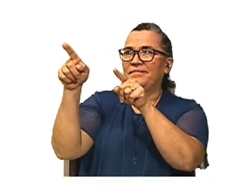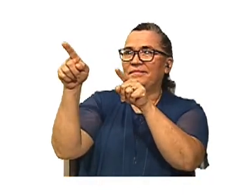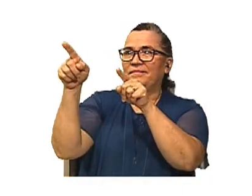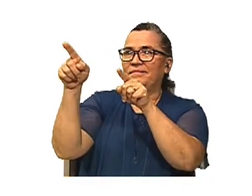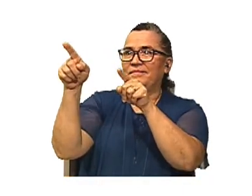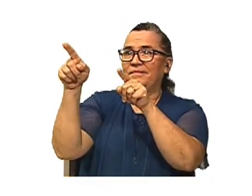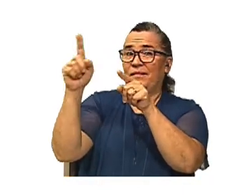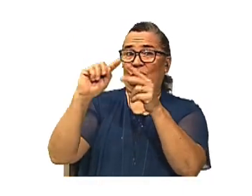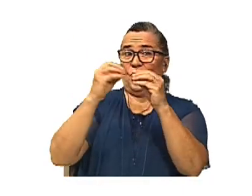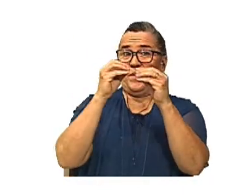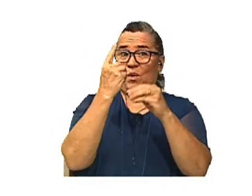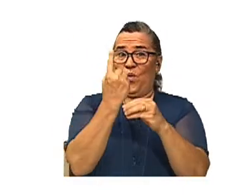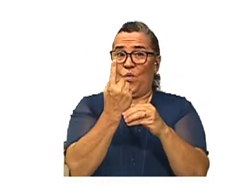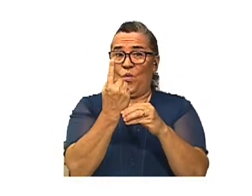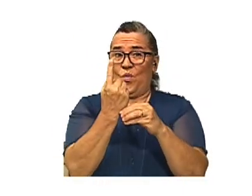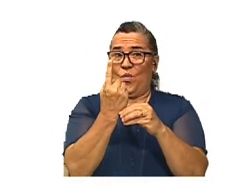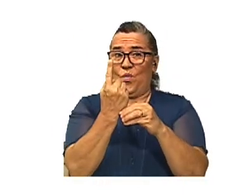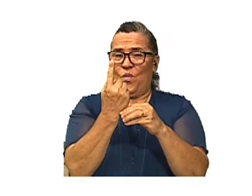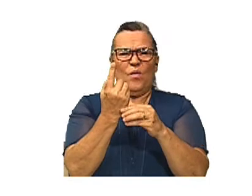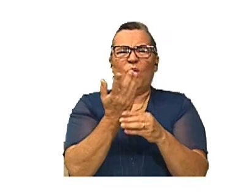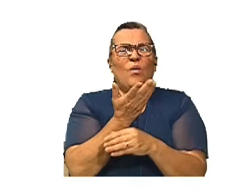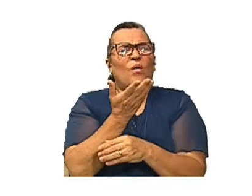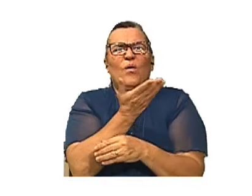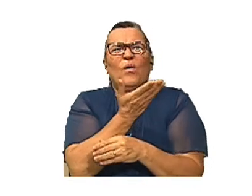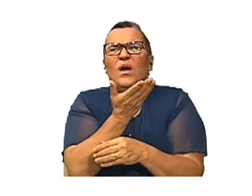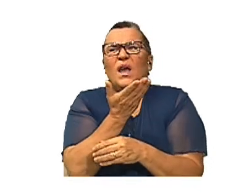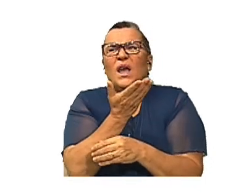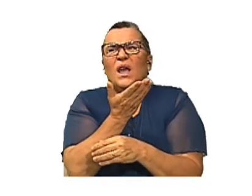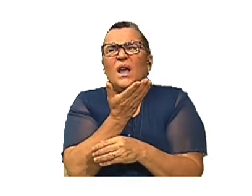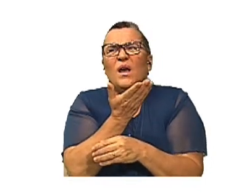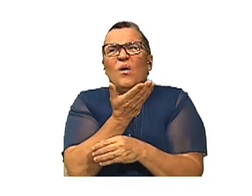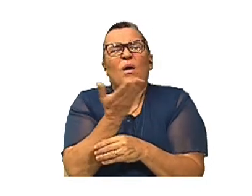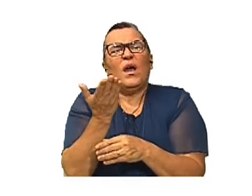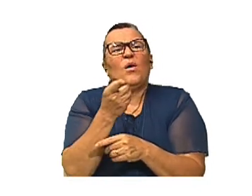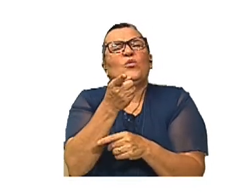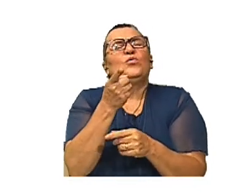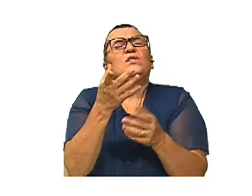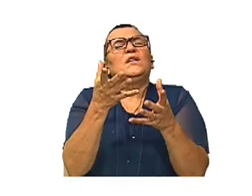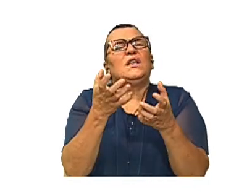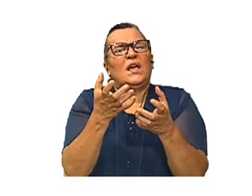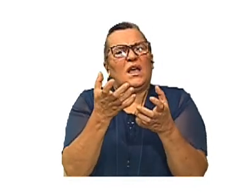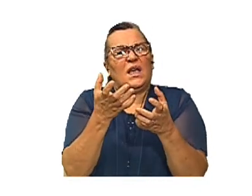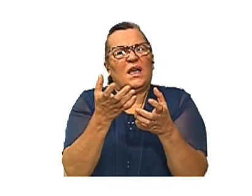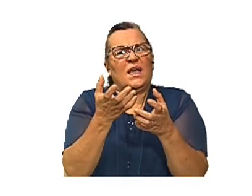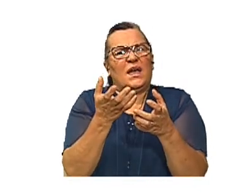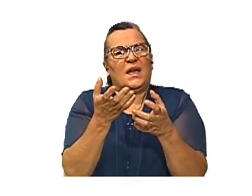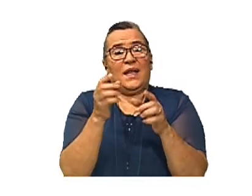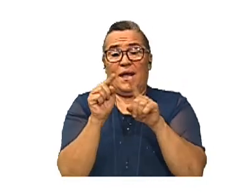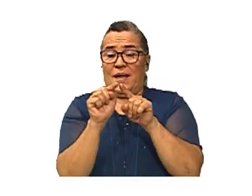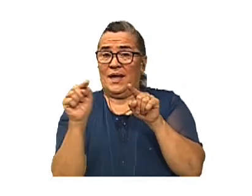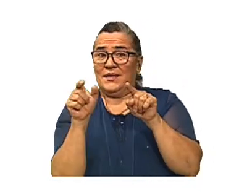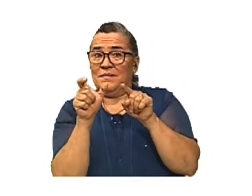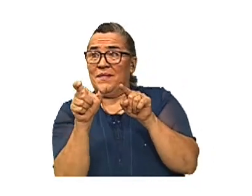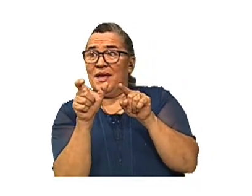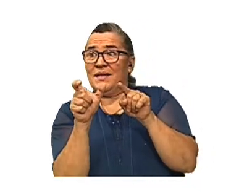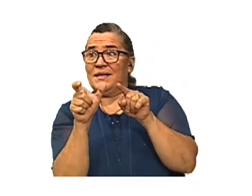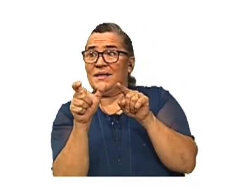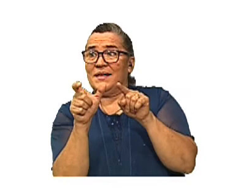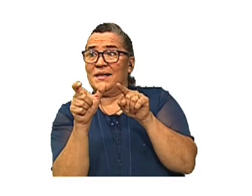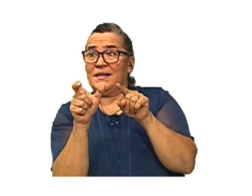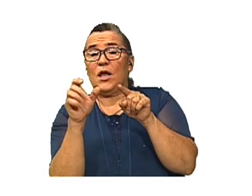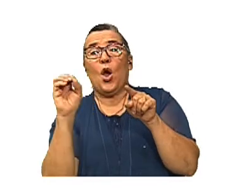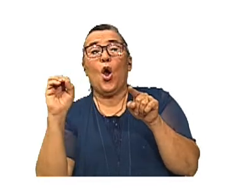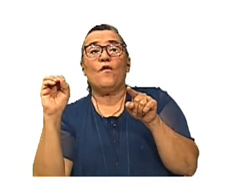Okay, number 1. What do you want to know? What space of lipstick or brand